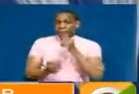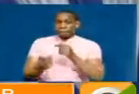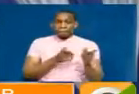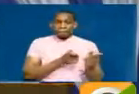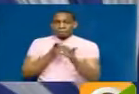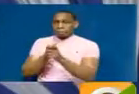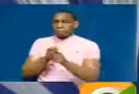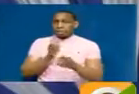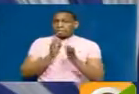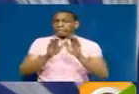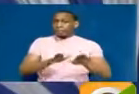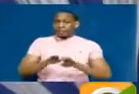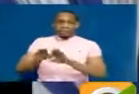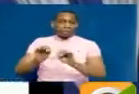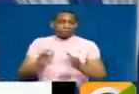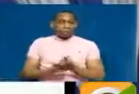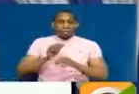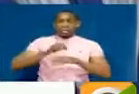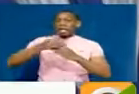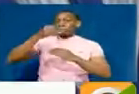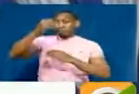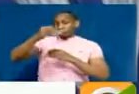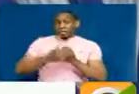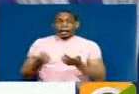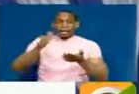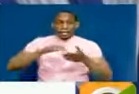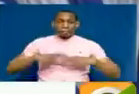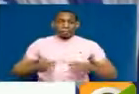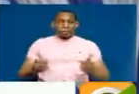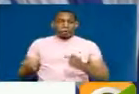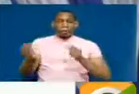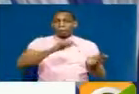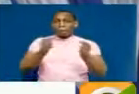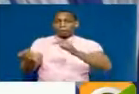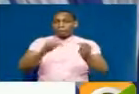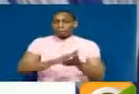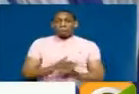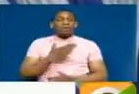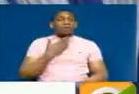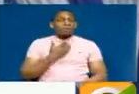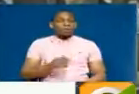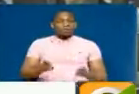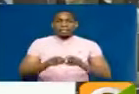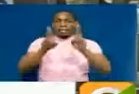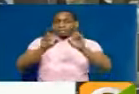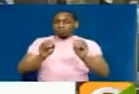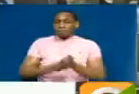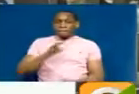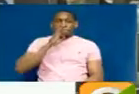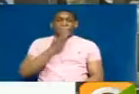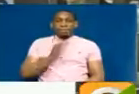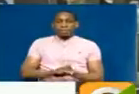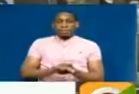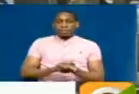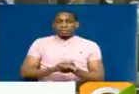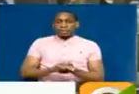na tusipochunga tutafika wakati tena watu wachapane, na hatutaki jambo hilo. Mudavadi called